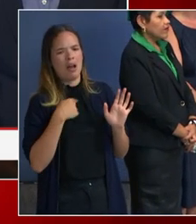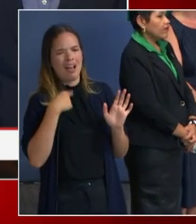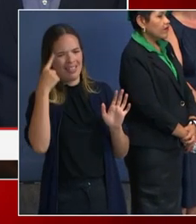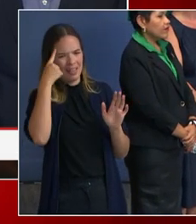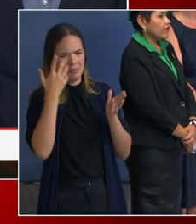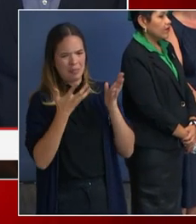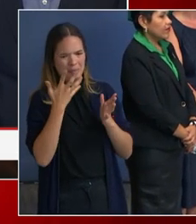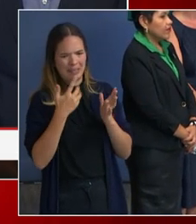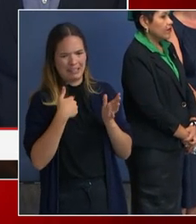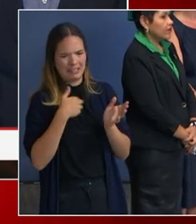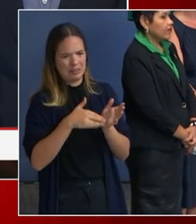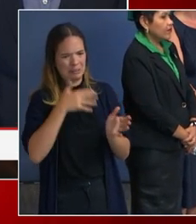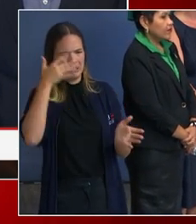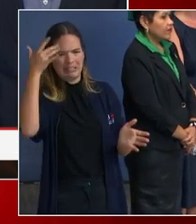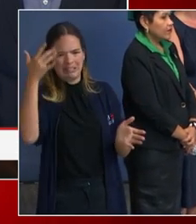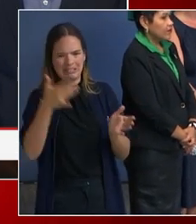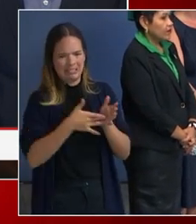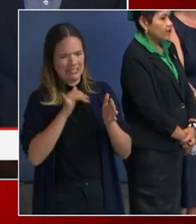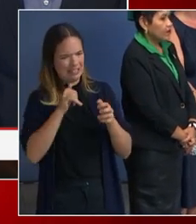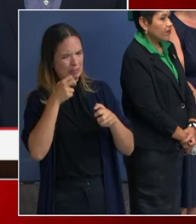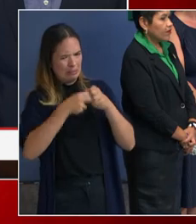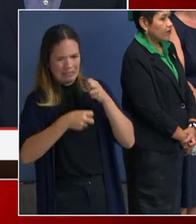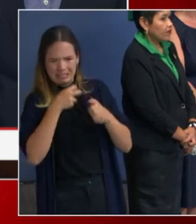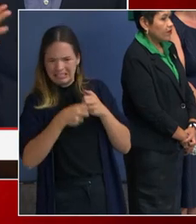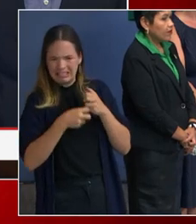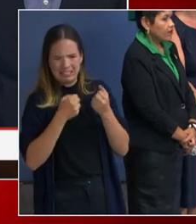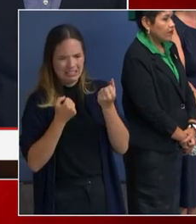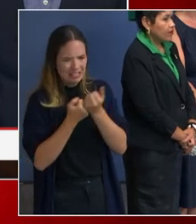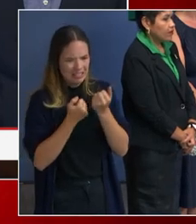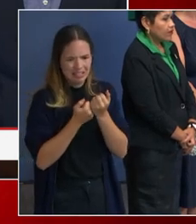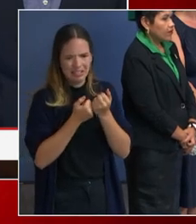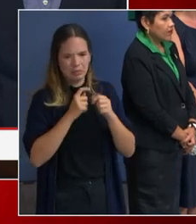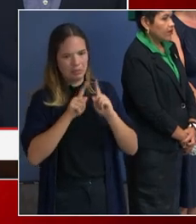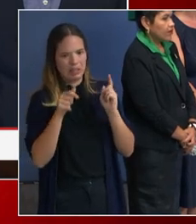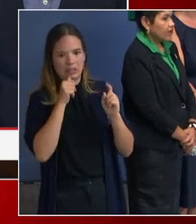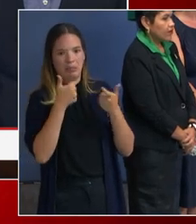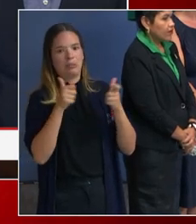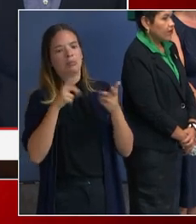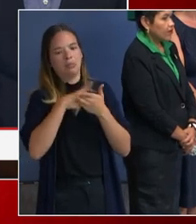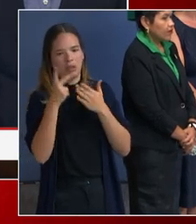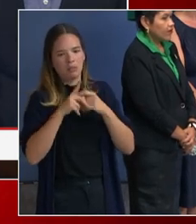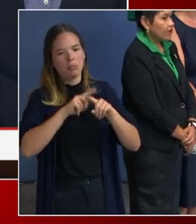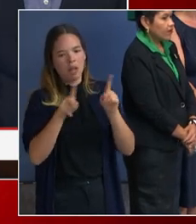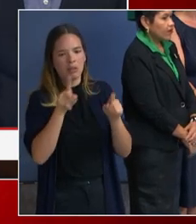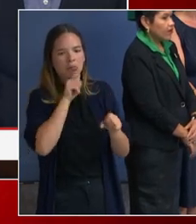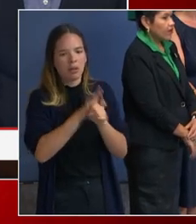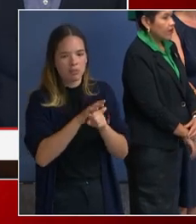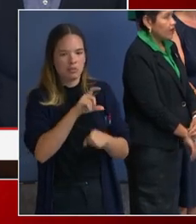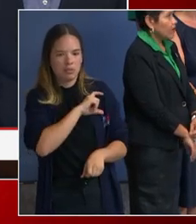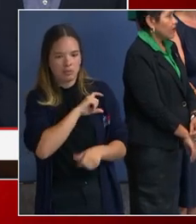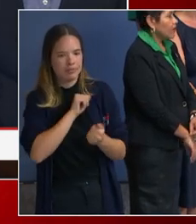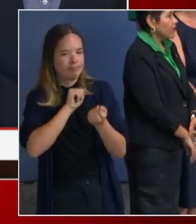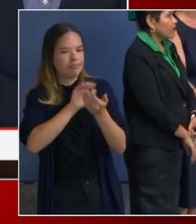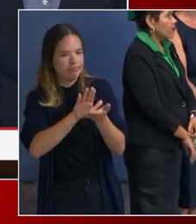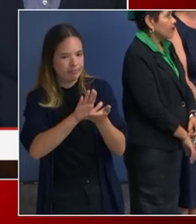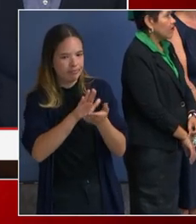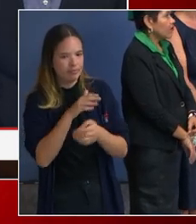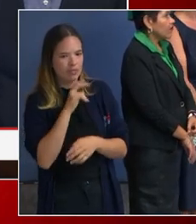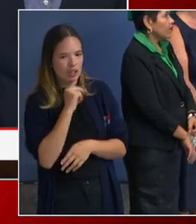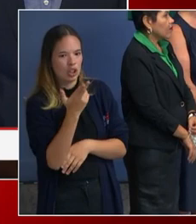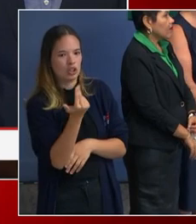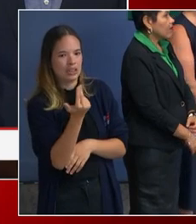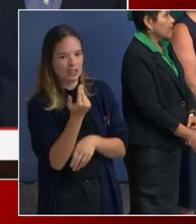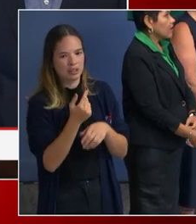enforcement. There's not a widespread program, but I can promise you if the police encounter a 13-year-old out at 3 o'clock in the